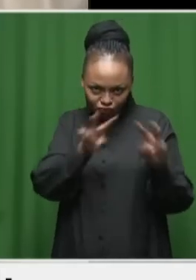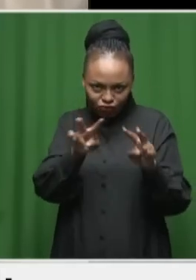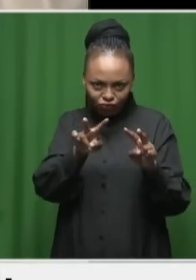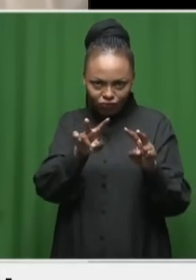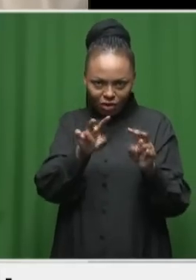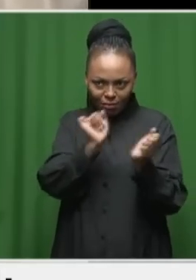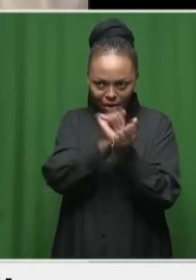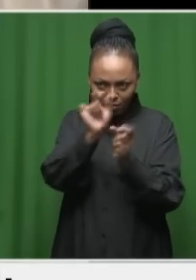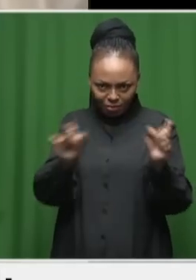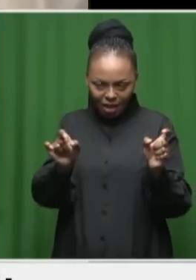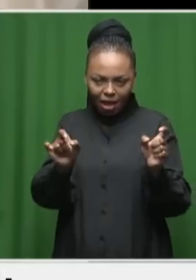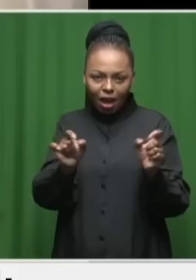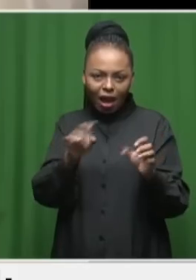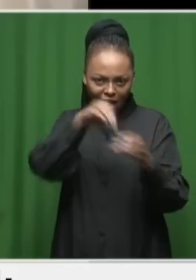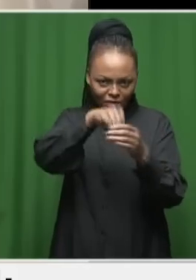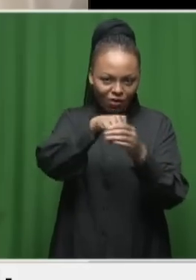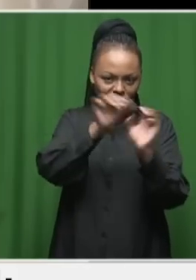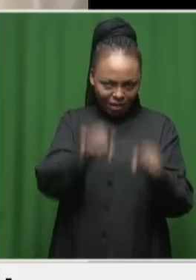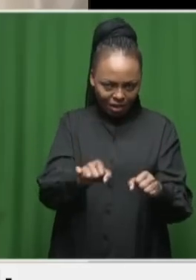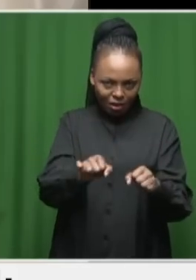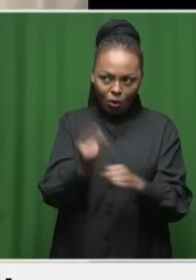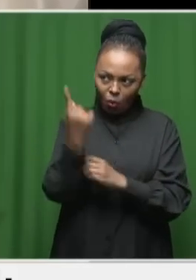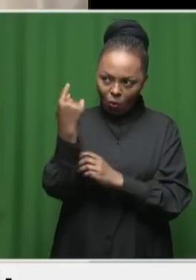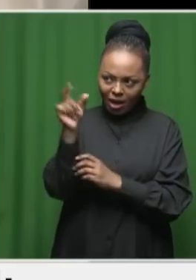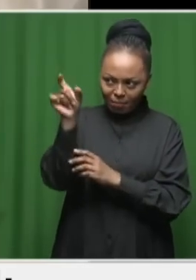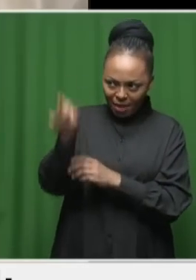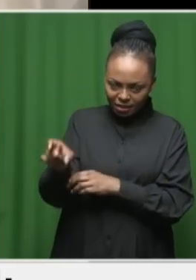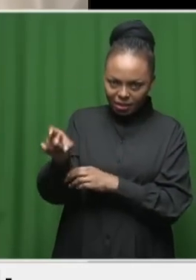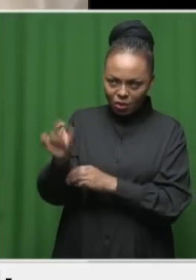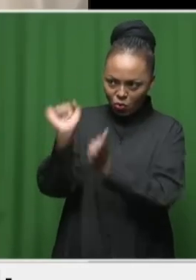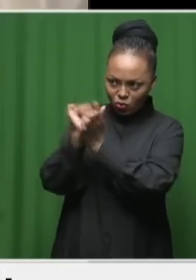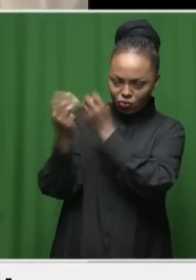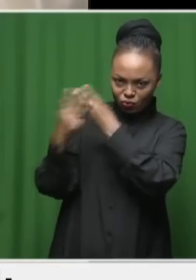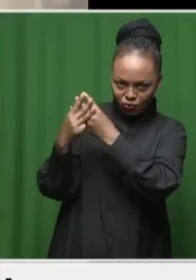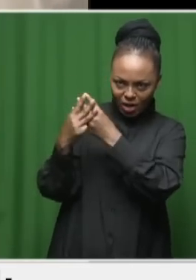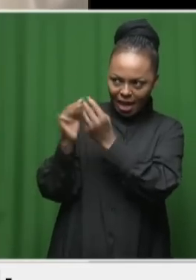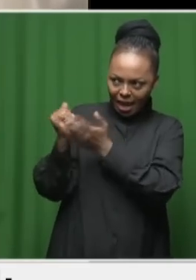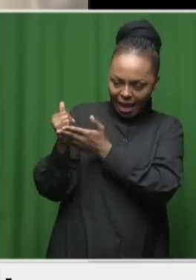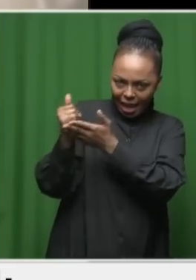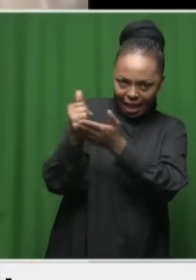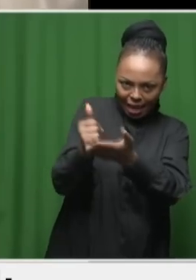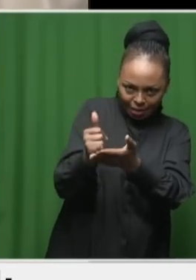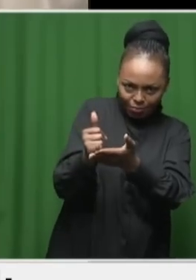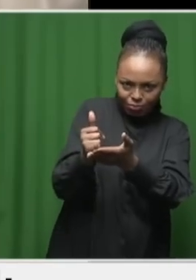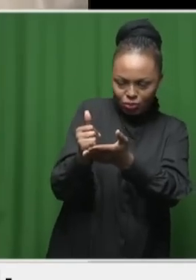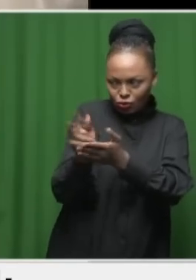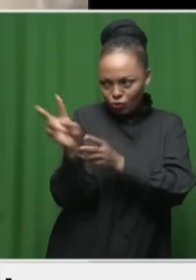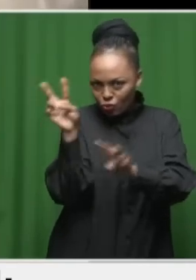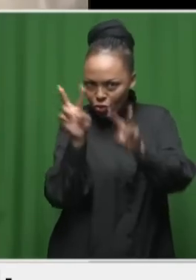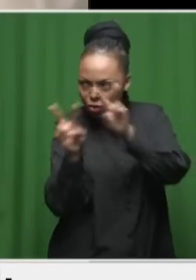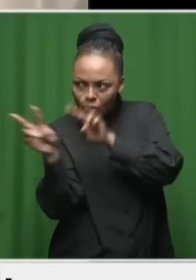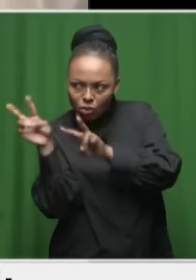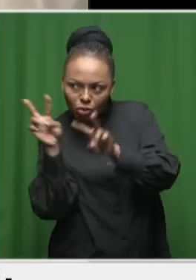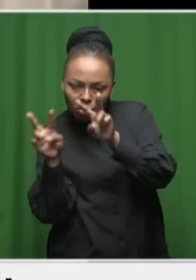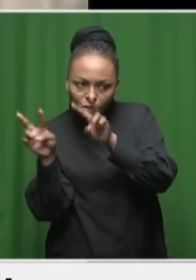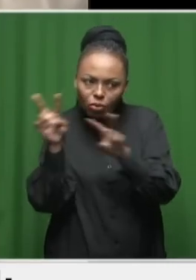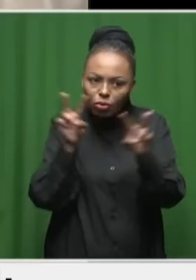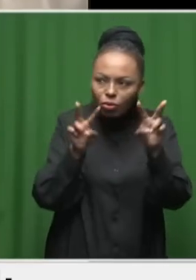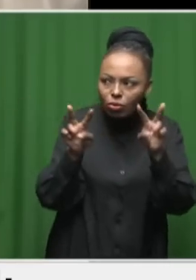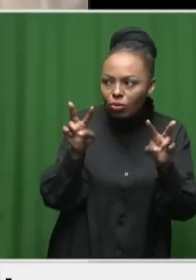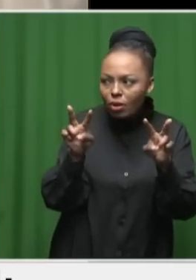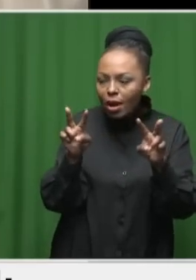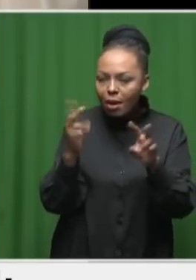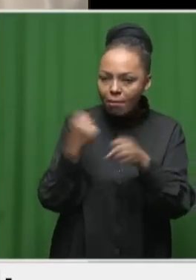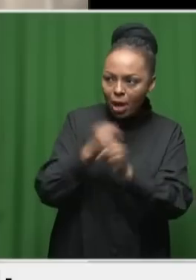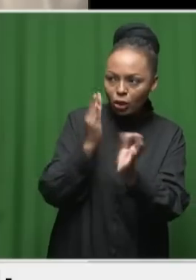One or two prisoners might have assisted him to be on the lookout and to guard and to make sure the operation goes smoothly. And